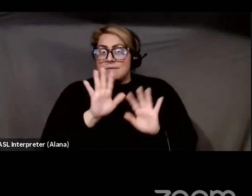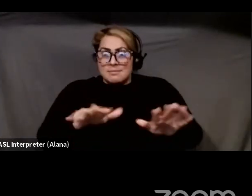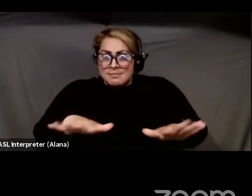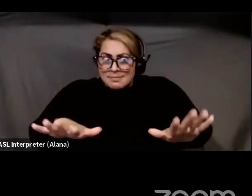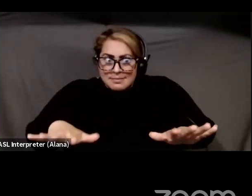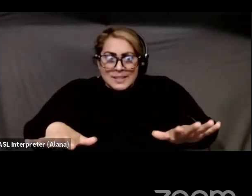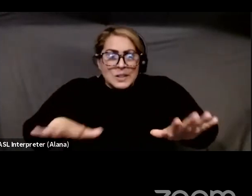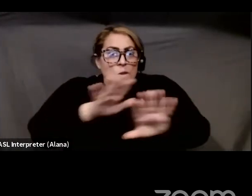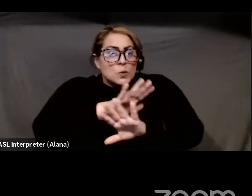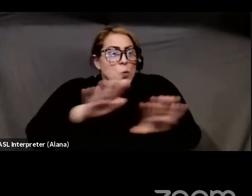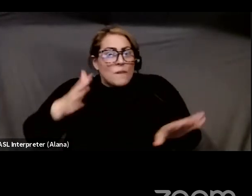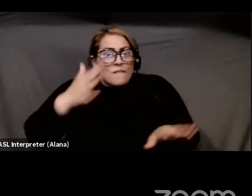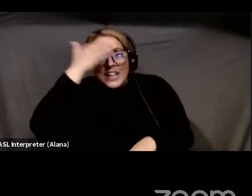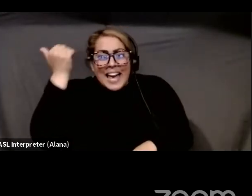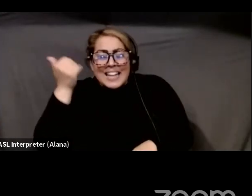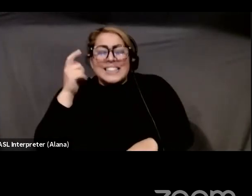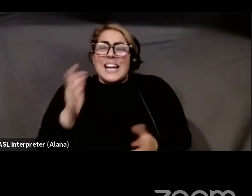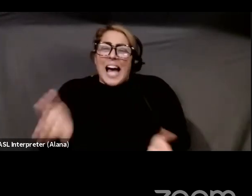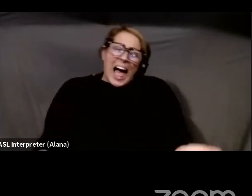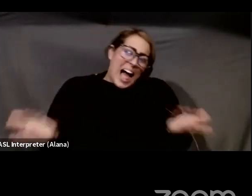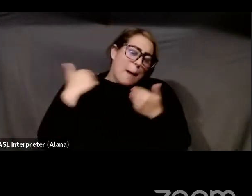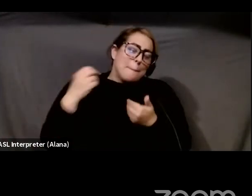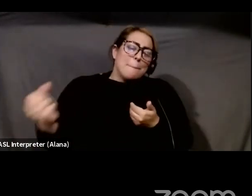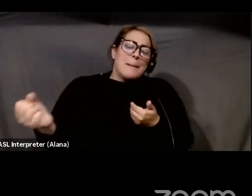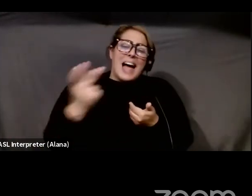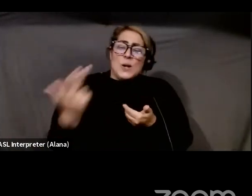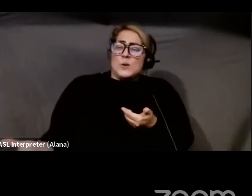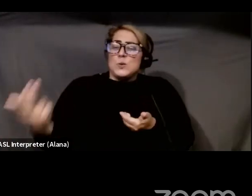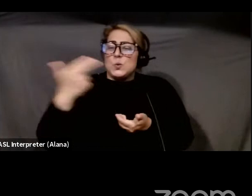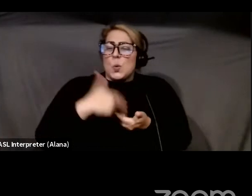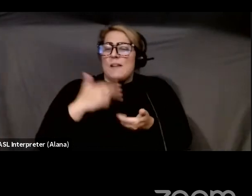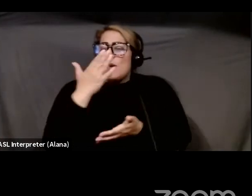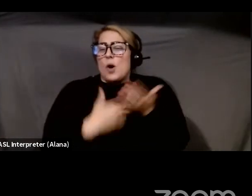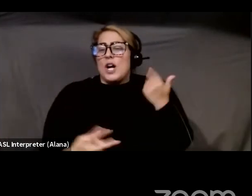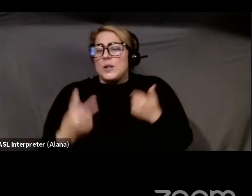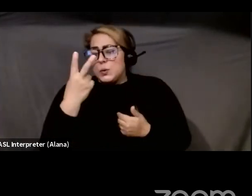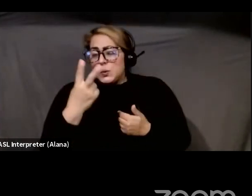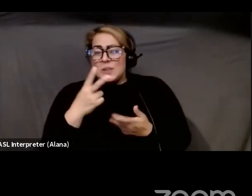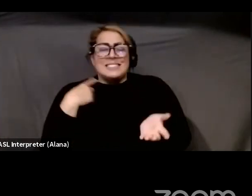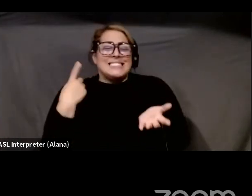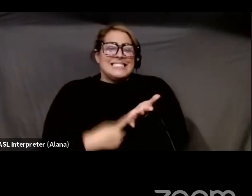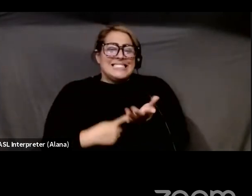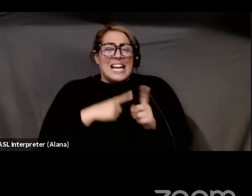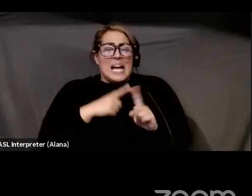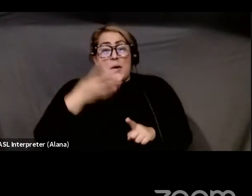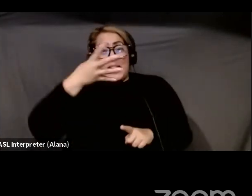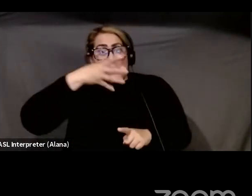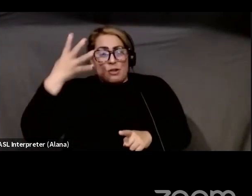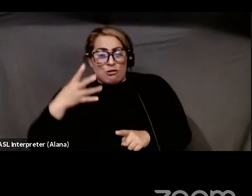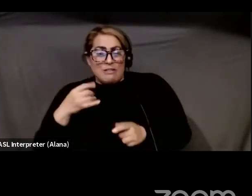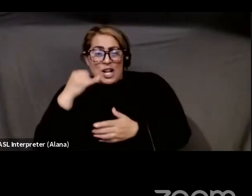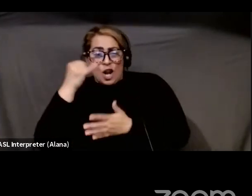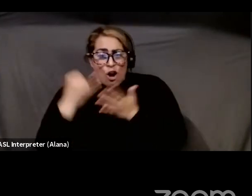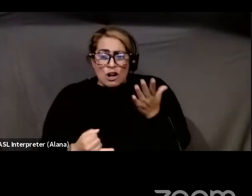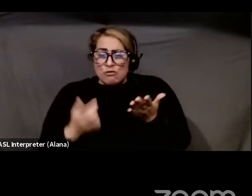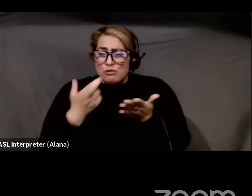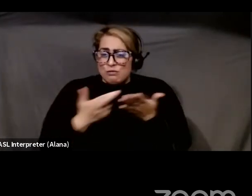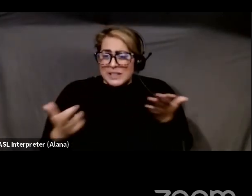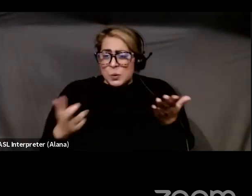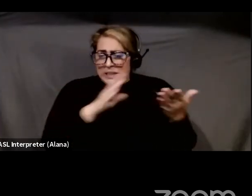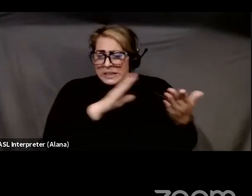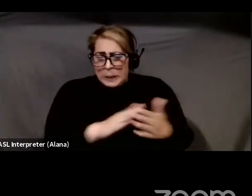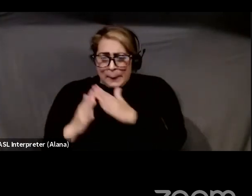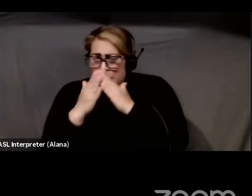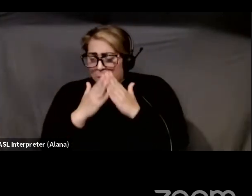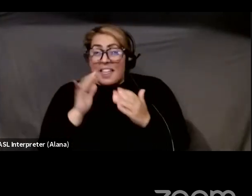of the Aesthetics and Artistry series, which will be Immigrant Artistry, Resources, and Community. That's